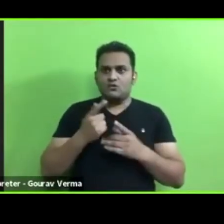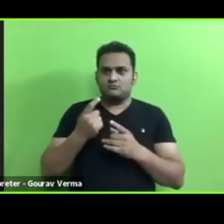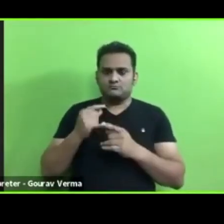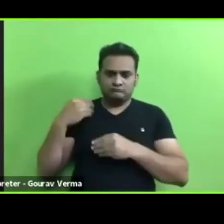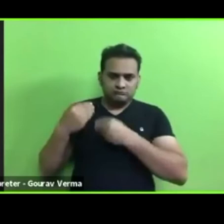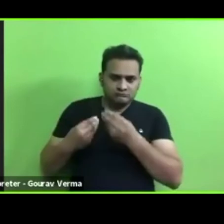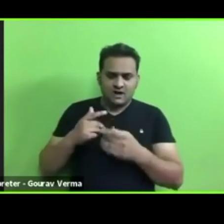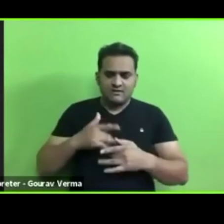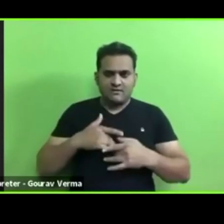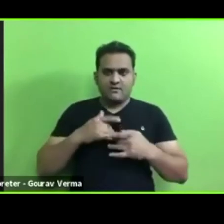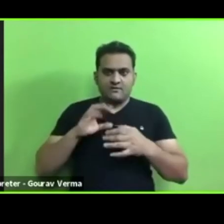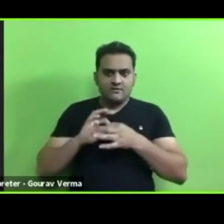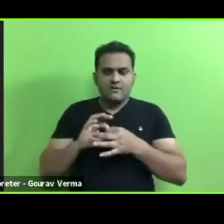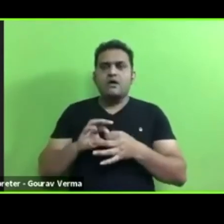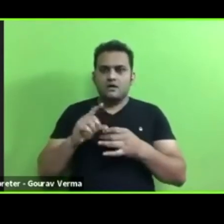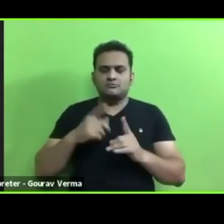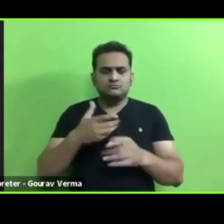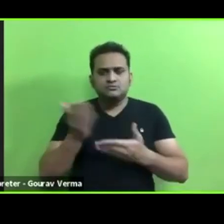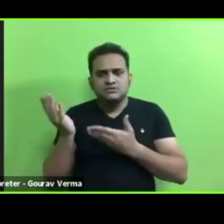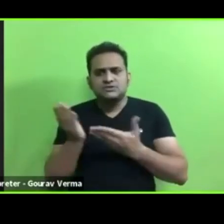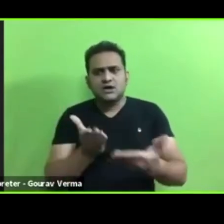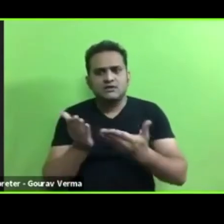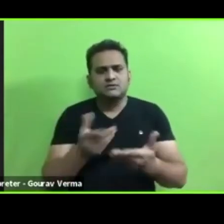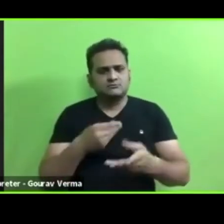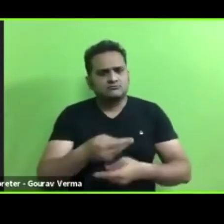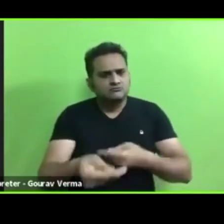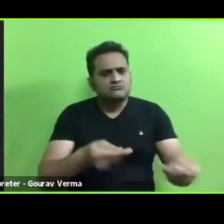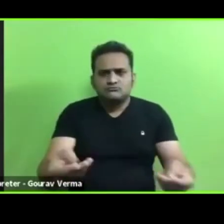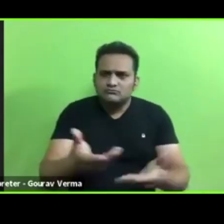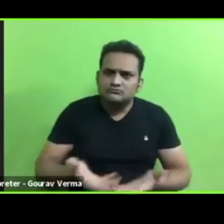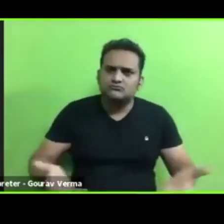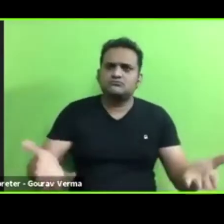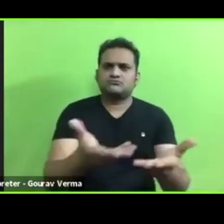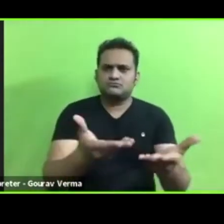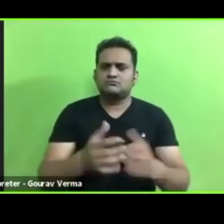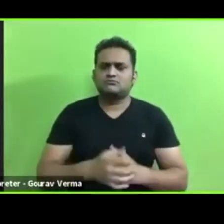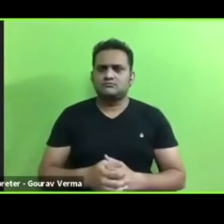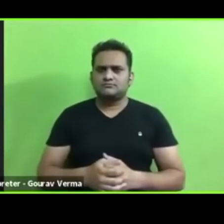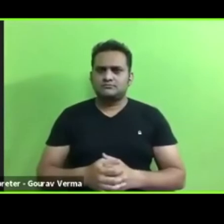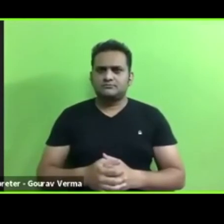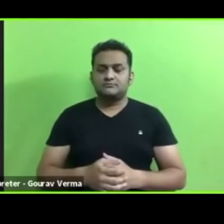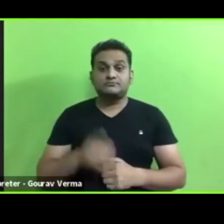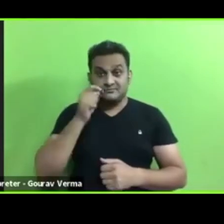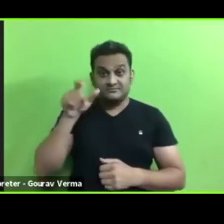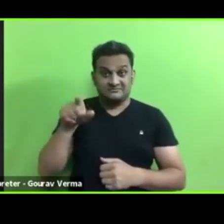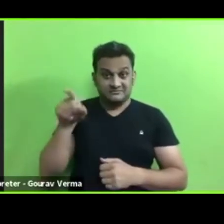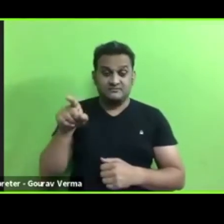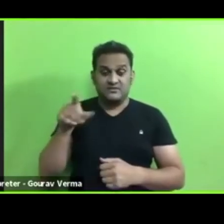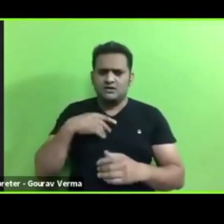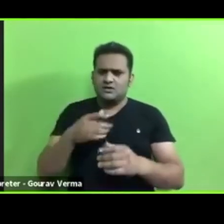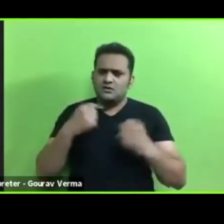has to the service of liberation of the untouchables. And he does this